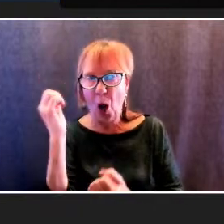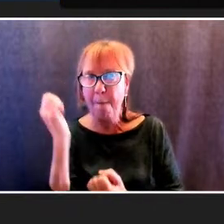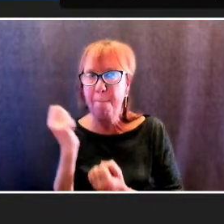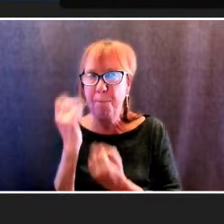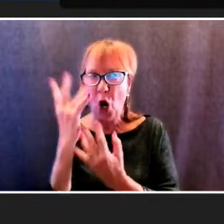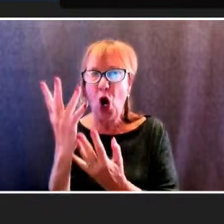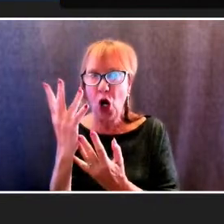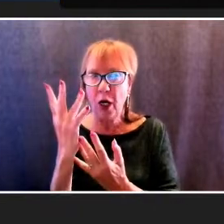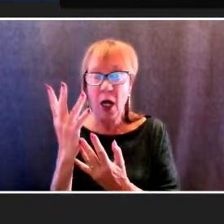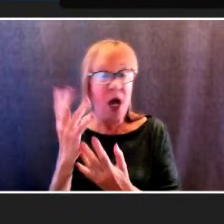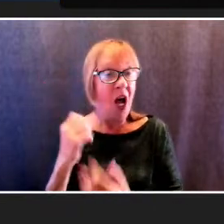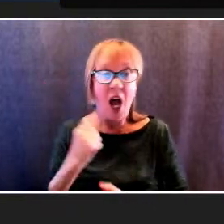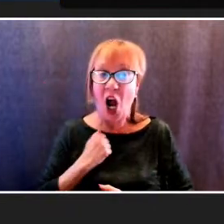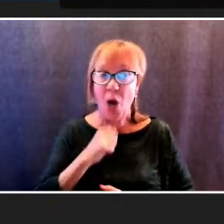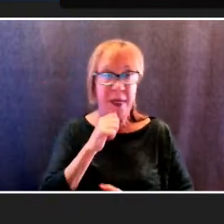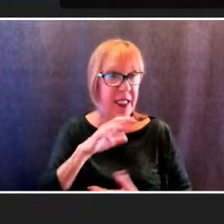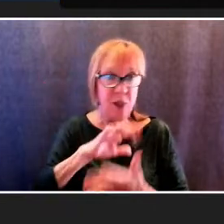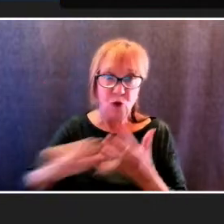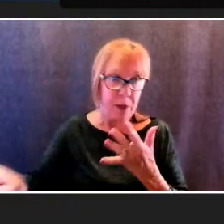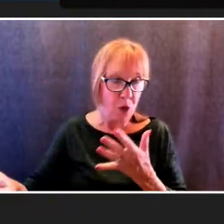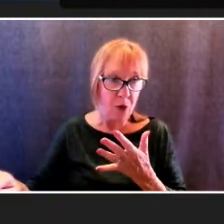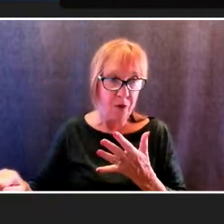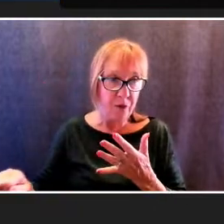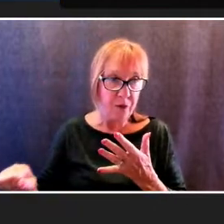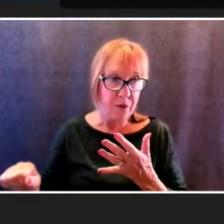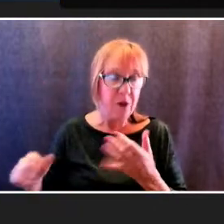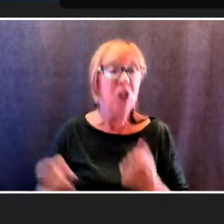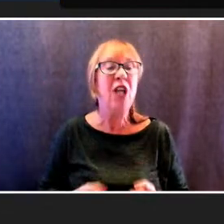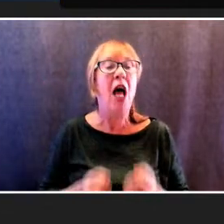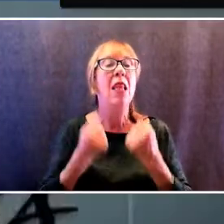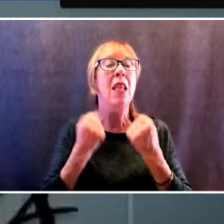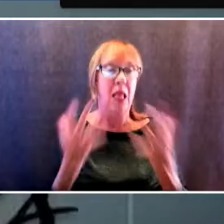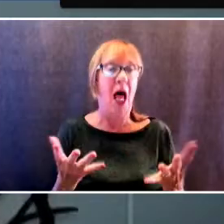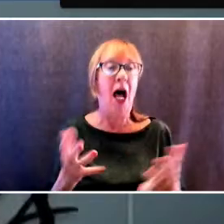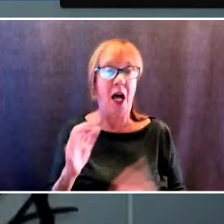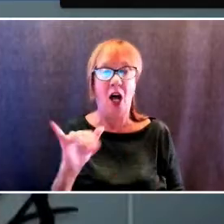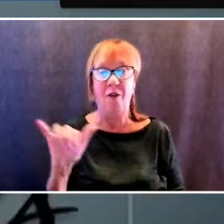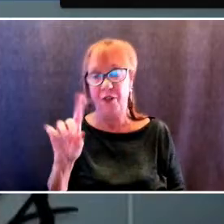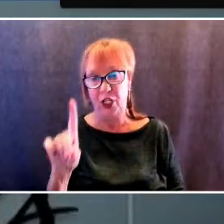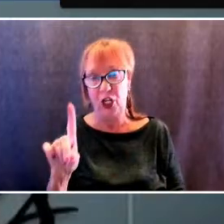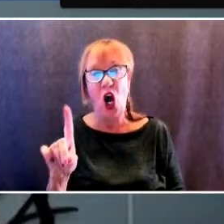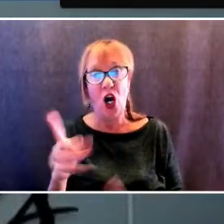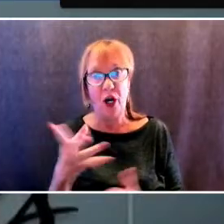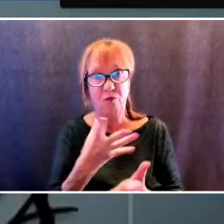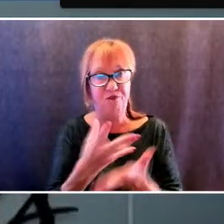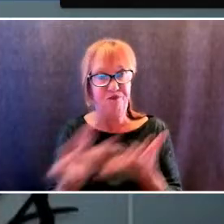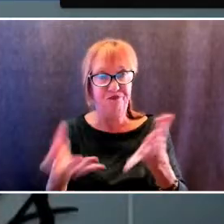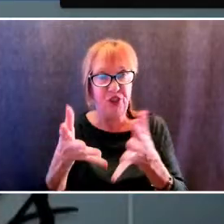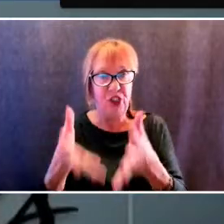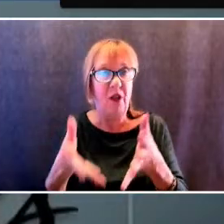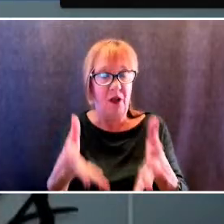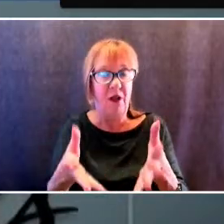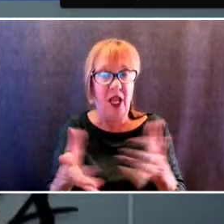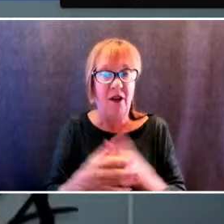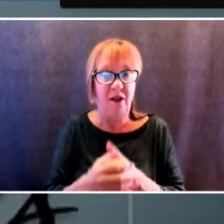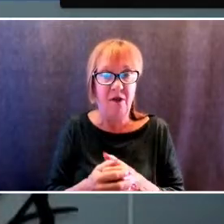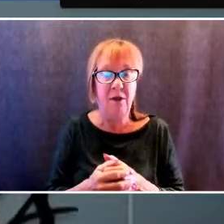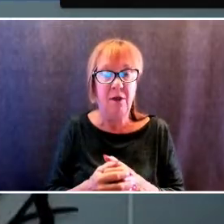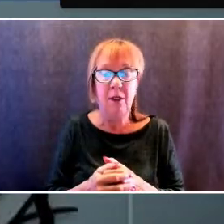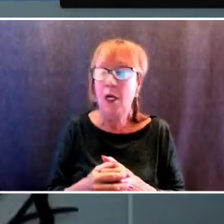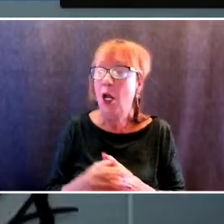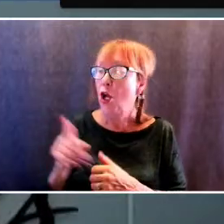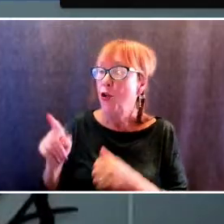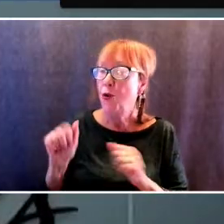yard waste like this laying around. Great, so I could start that one also. But you can use a